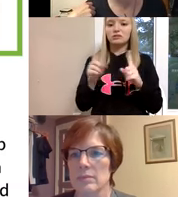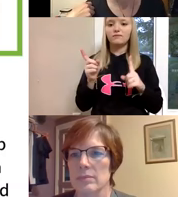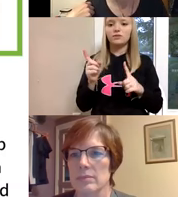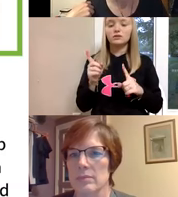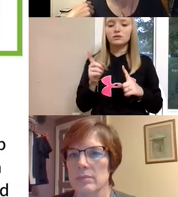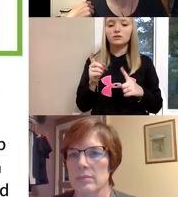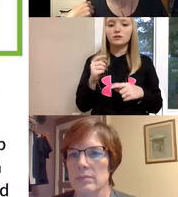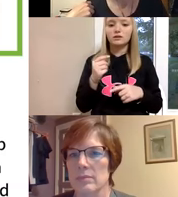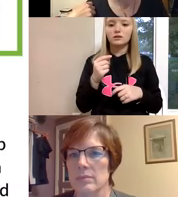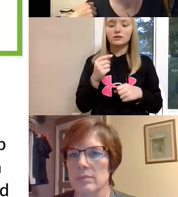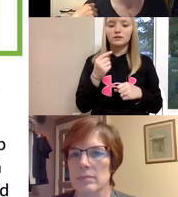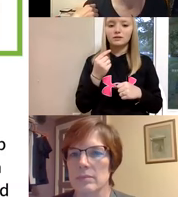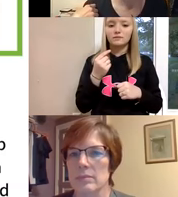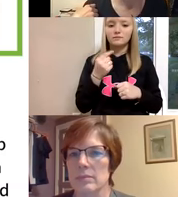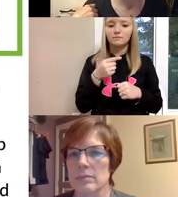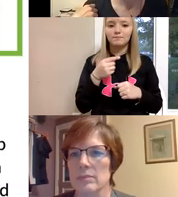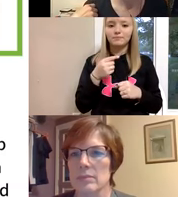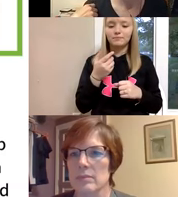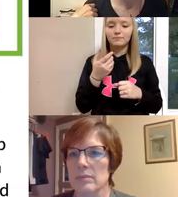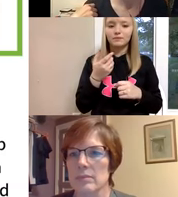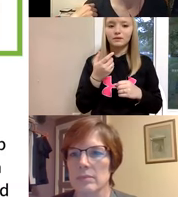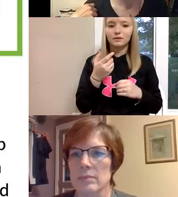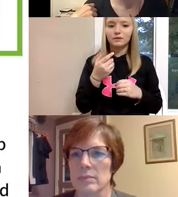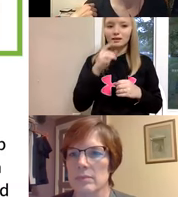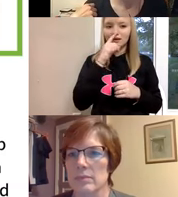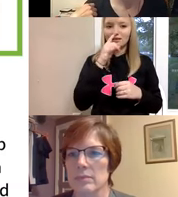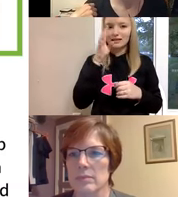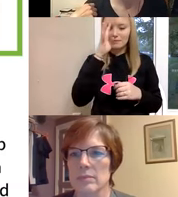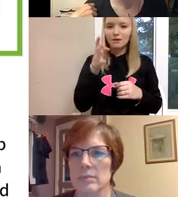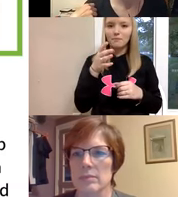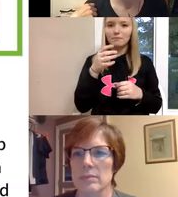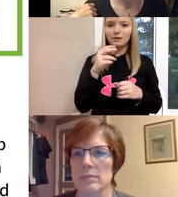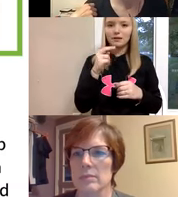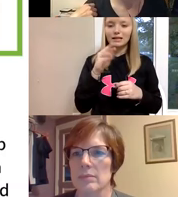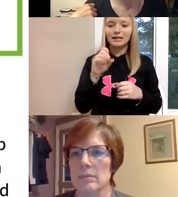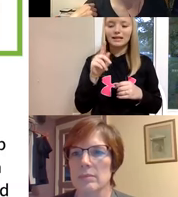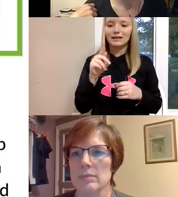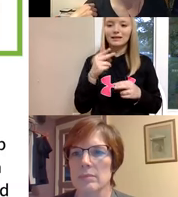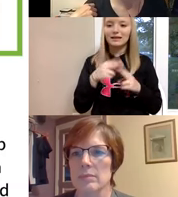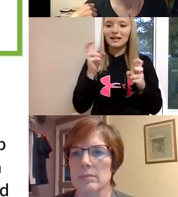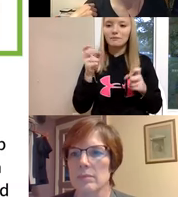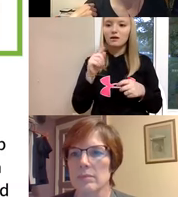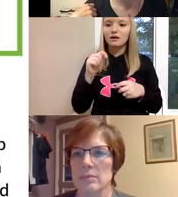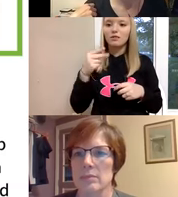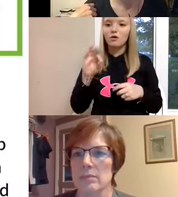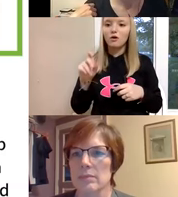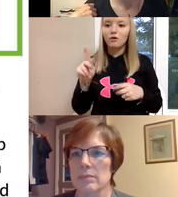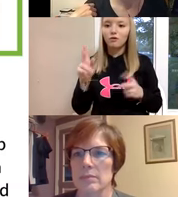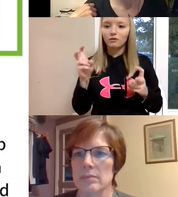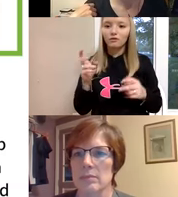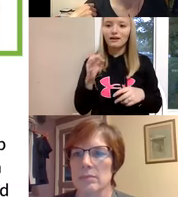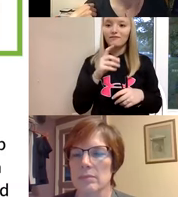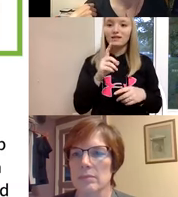The kids came up with it, nicknamed the Hulk. If he gets really angry, he goes into Hulk